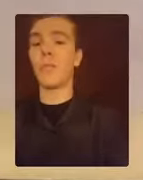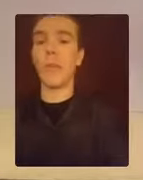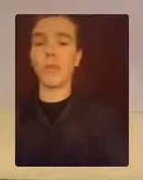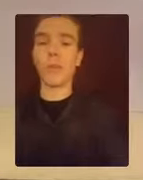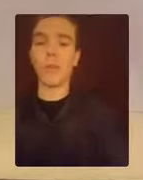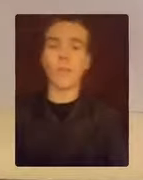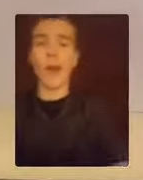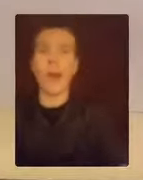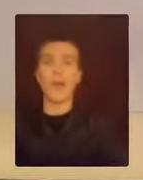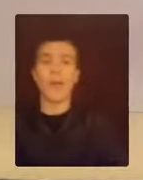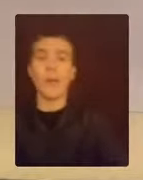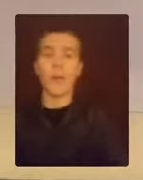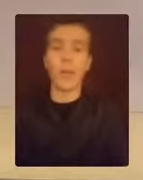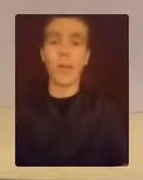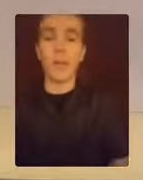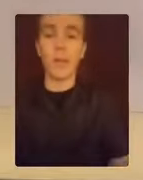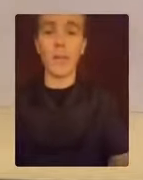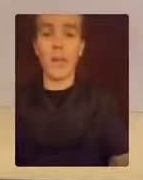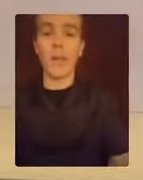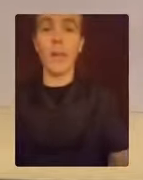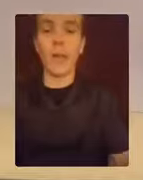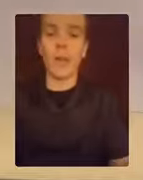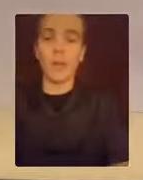your lungs on fire.